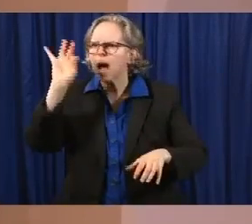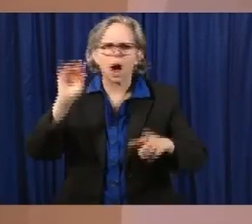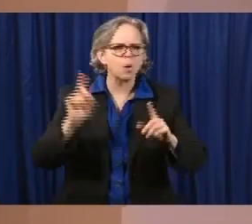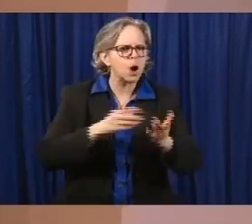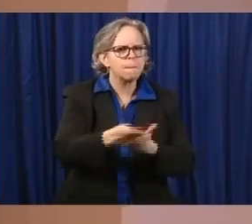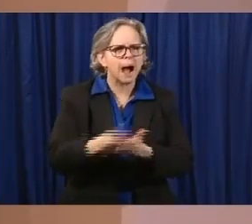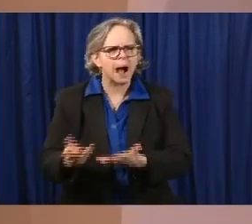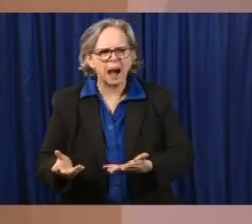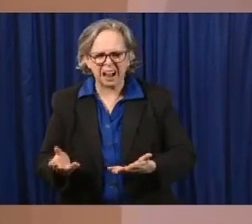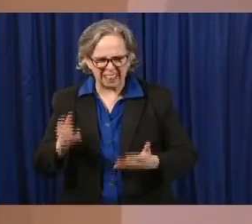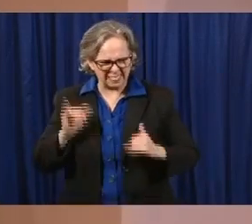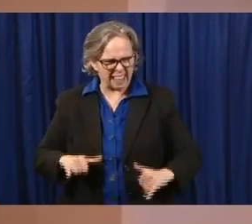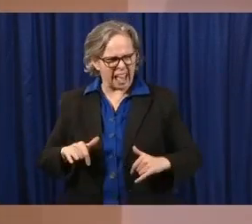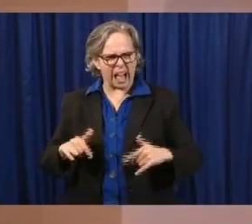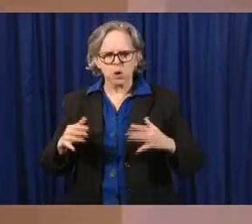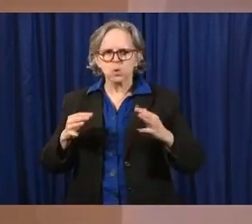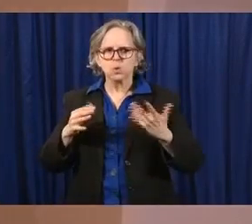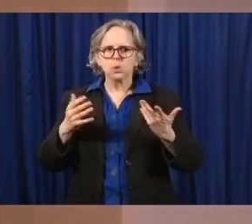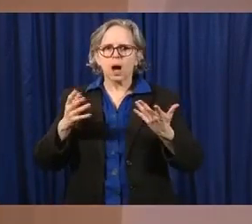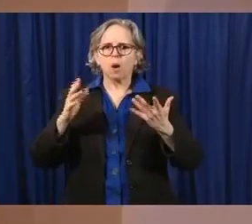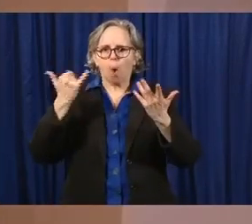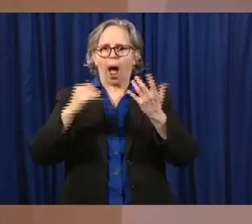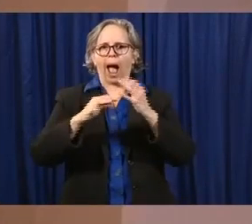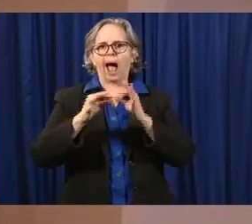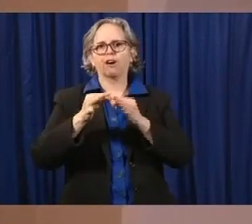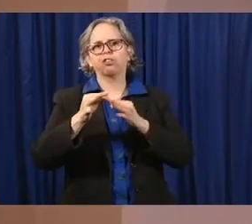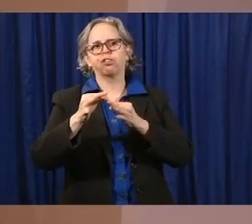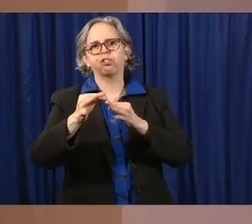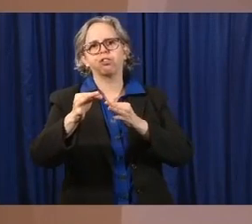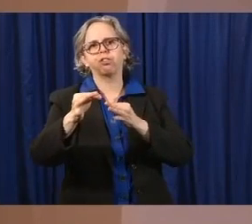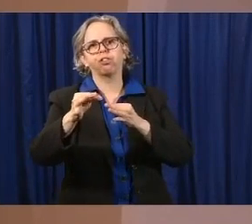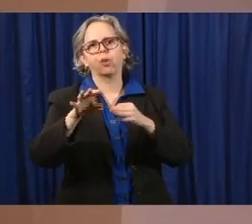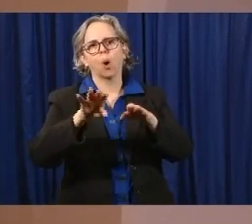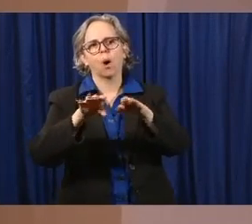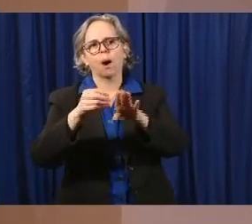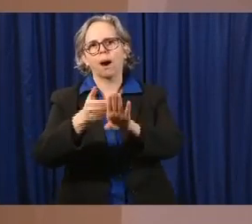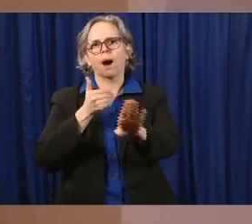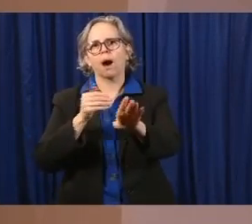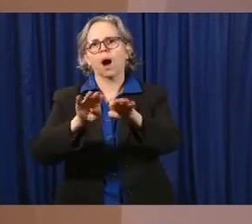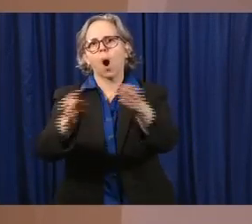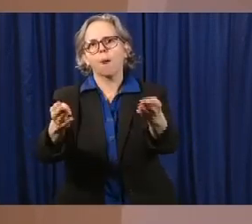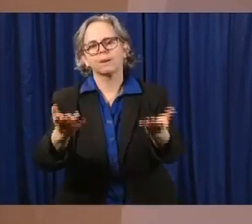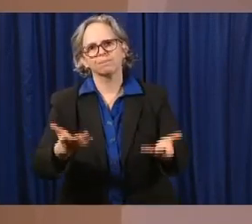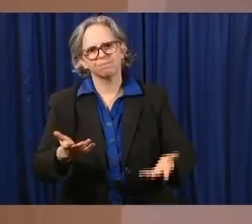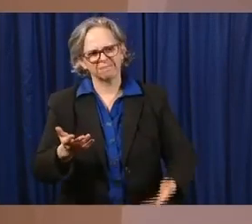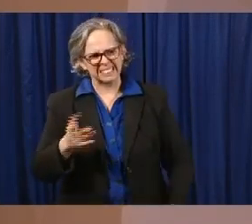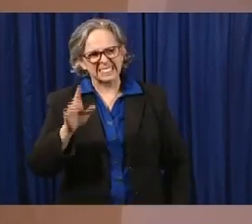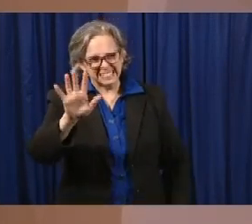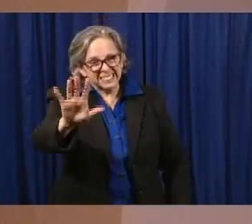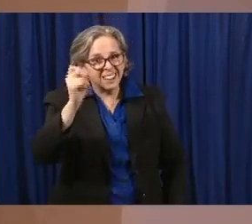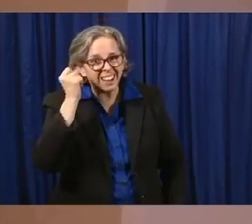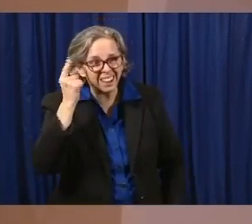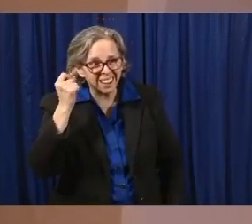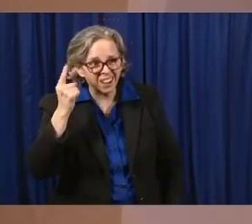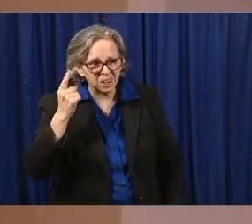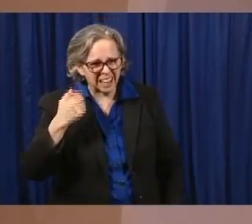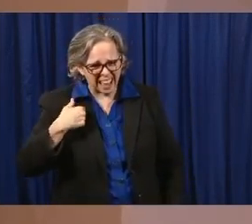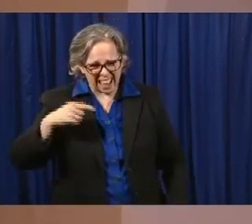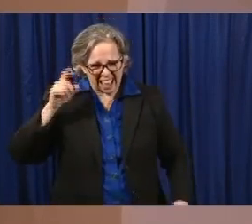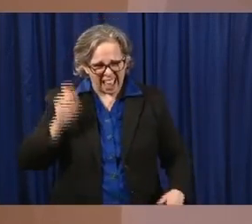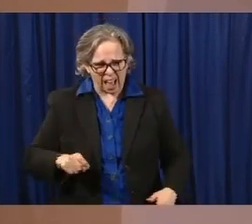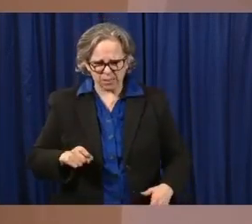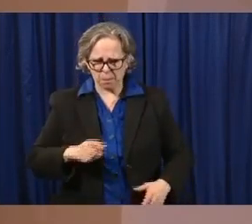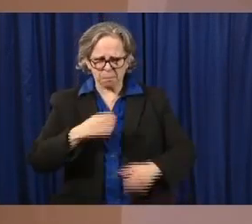to determine when that rollback can occur, because you have to make sure that adequate supplies are